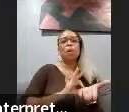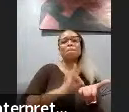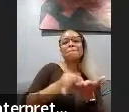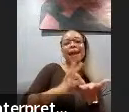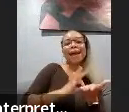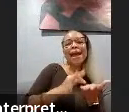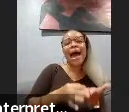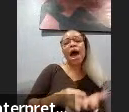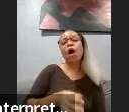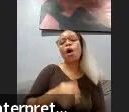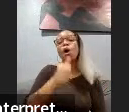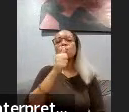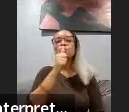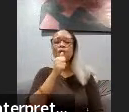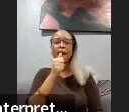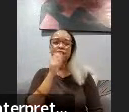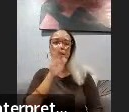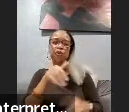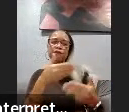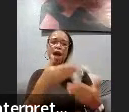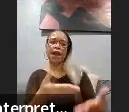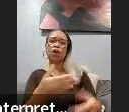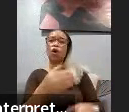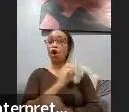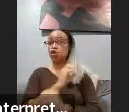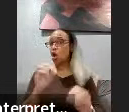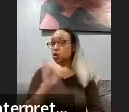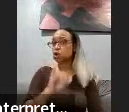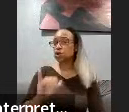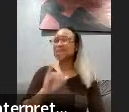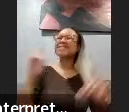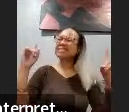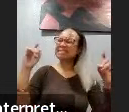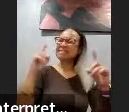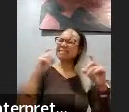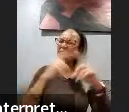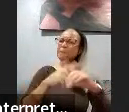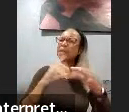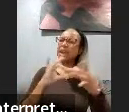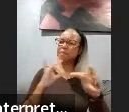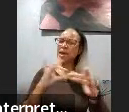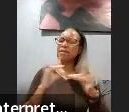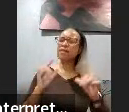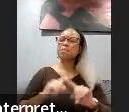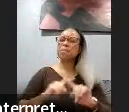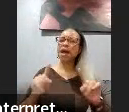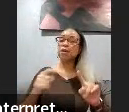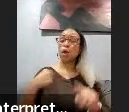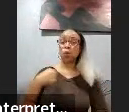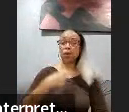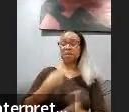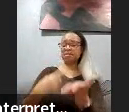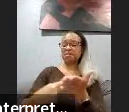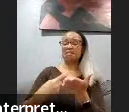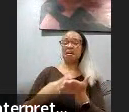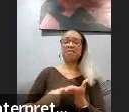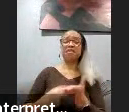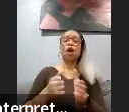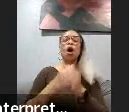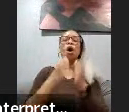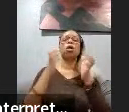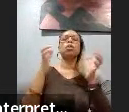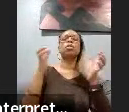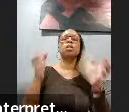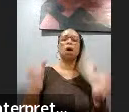provider, if they're not insured at all. And so it's a complicated message, but we have been talking about it a lot. And I think